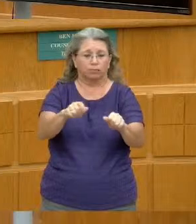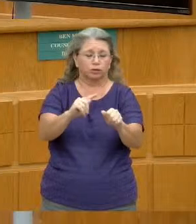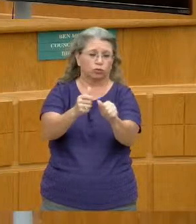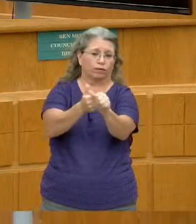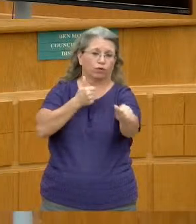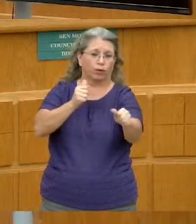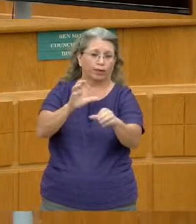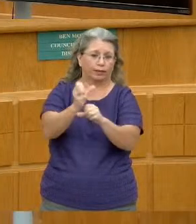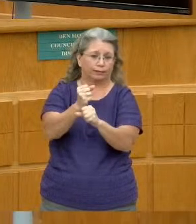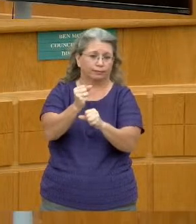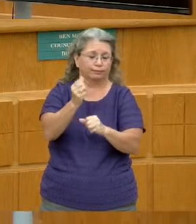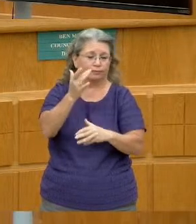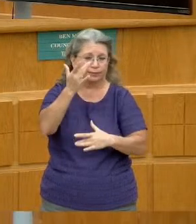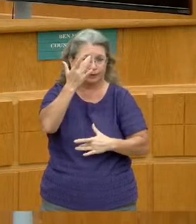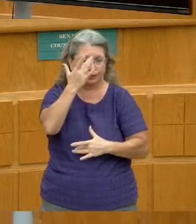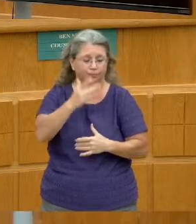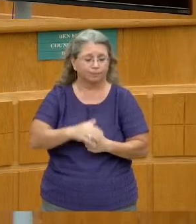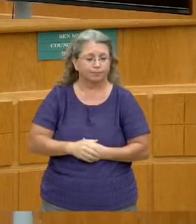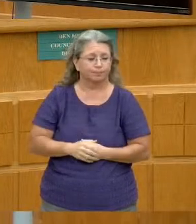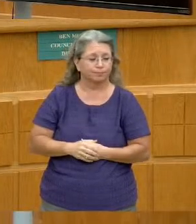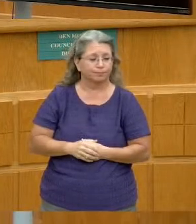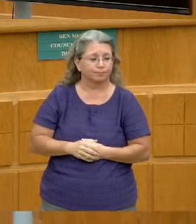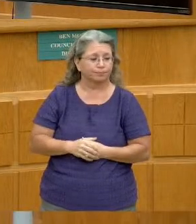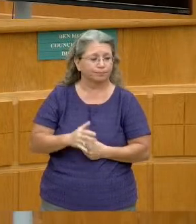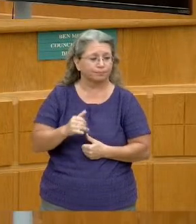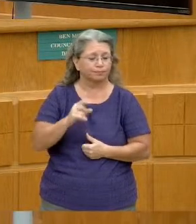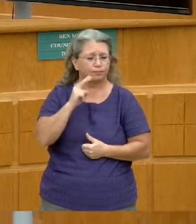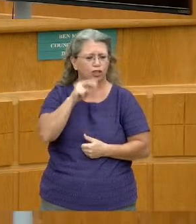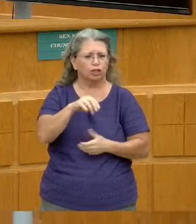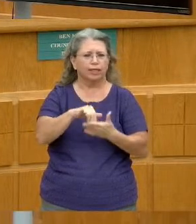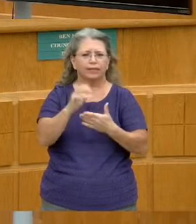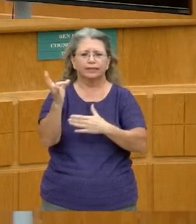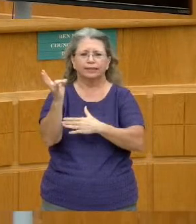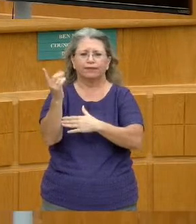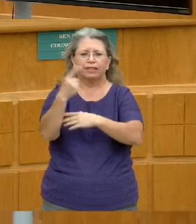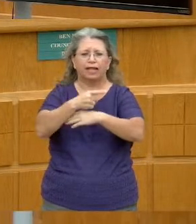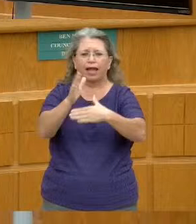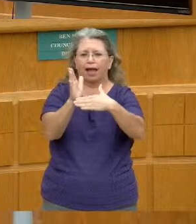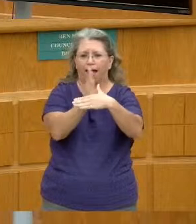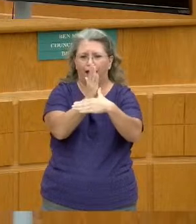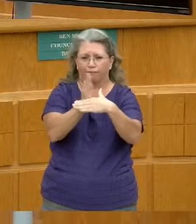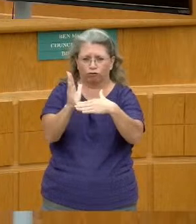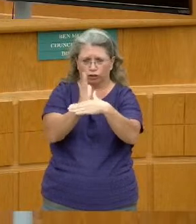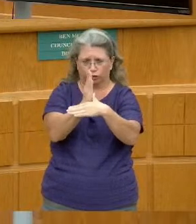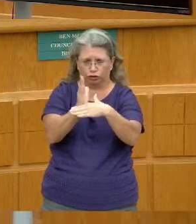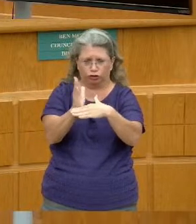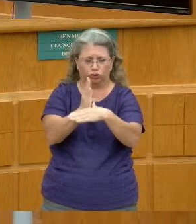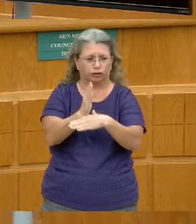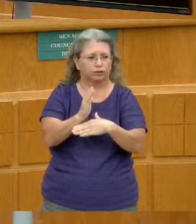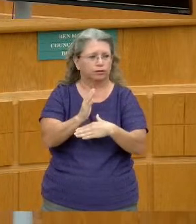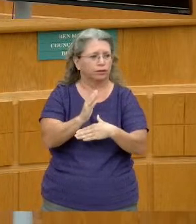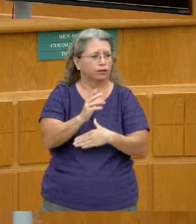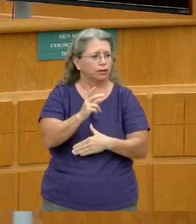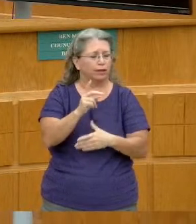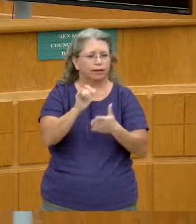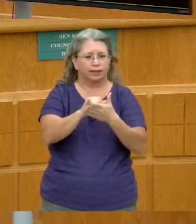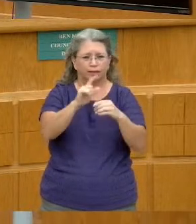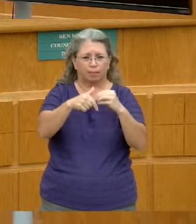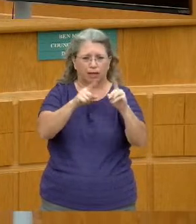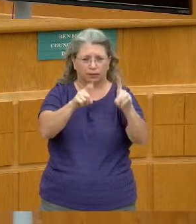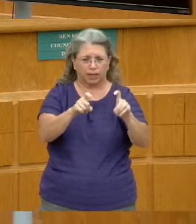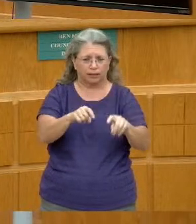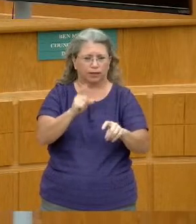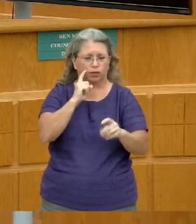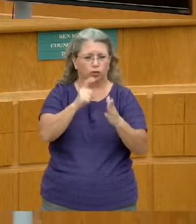Okay, let's look at some 7-day averaging. And so this next graph is on testing. You can see the blue bars going up and down of